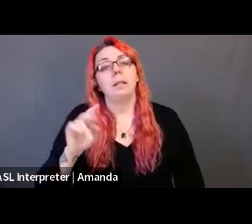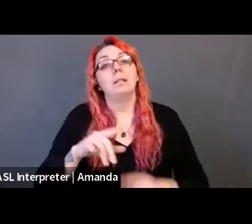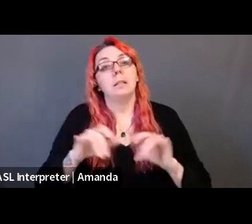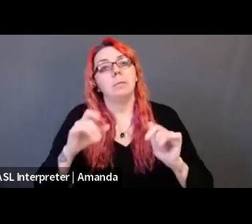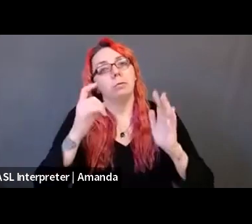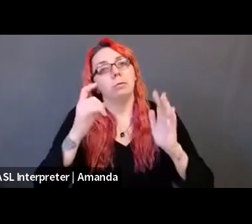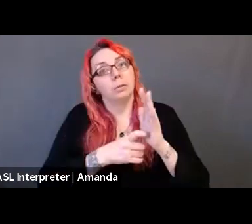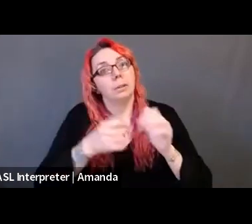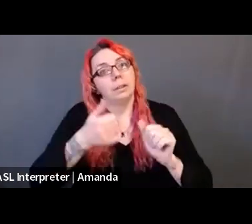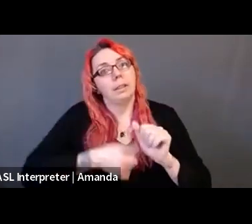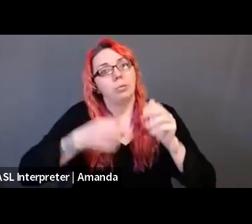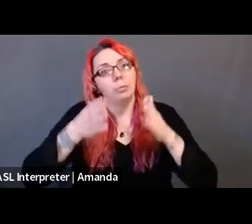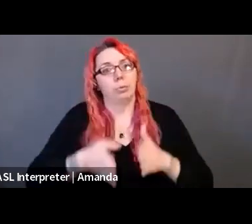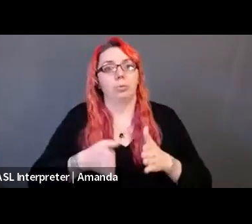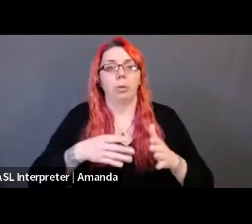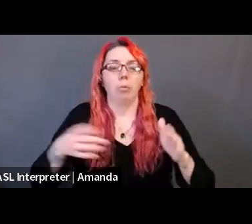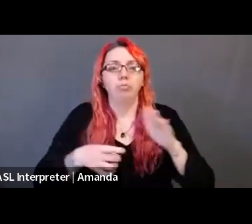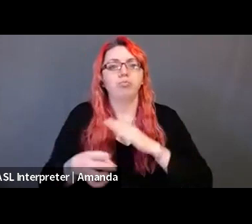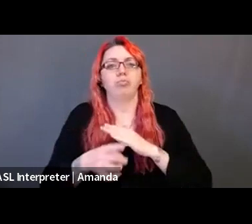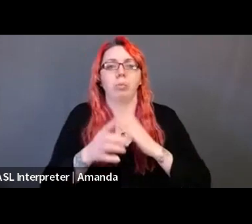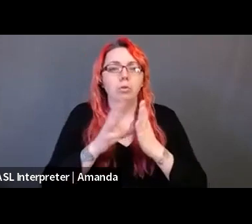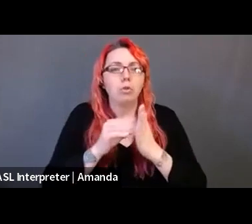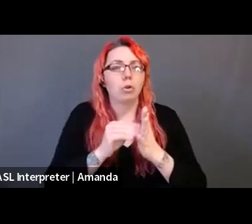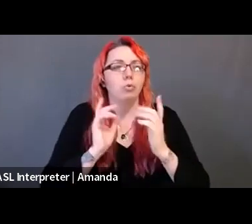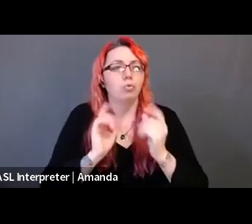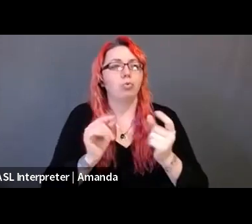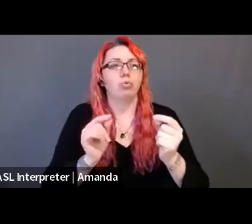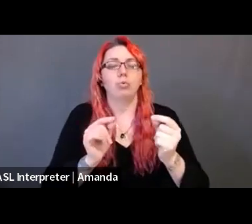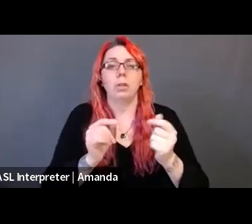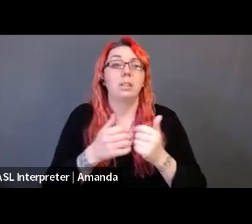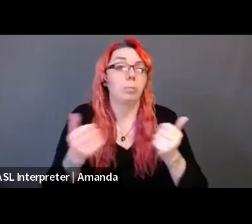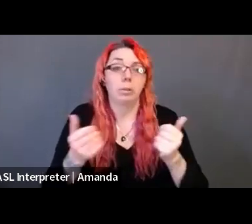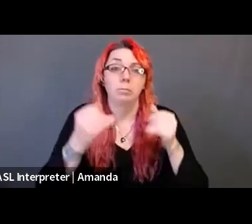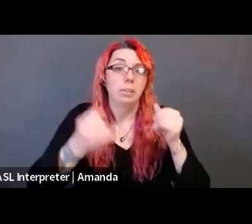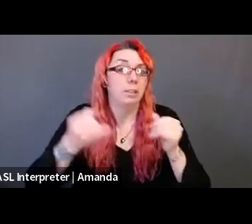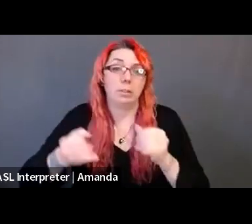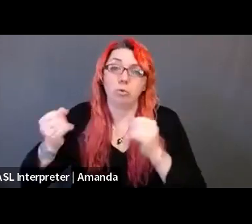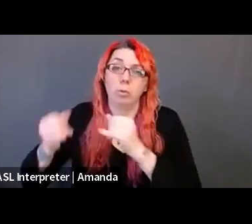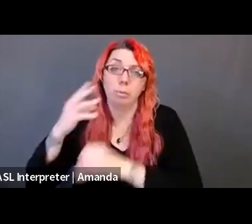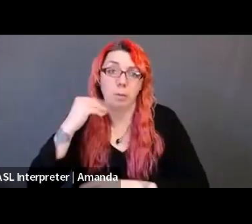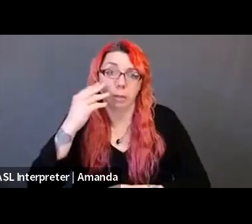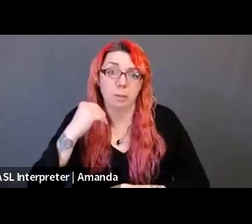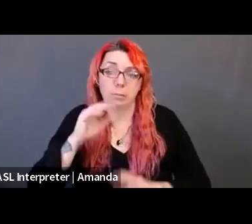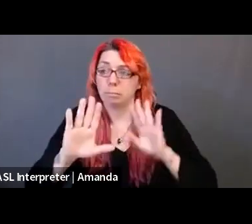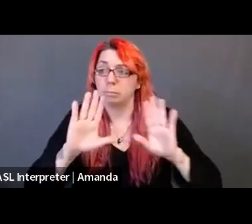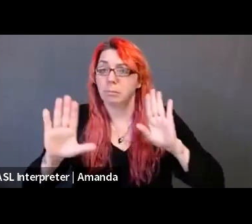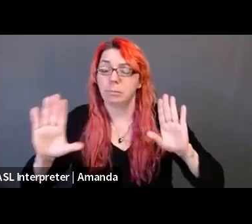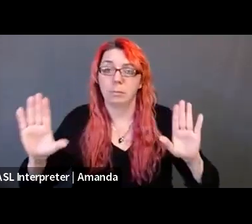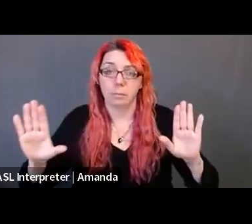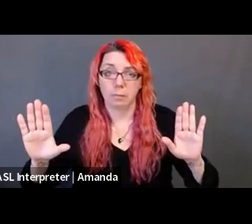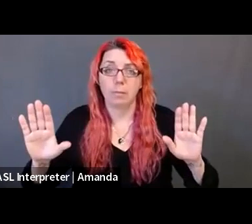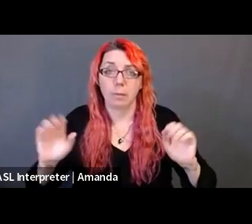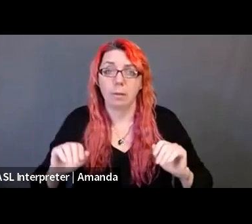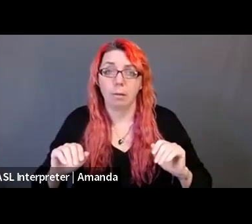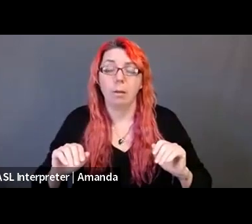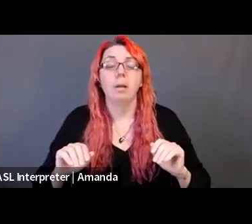into community is so key, because what can happen often, sometimes, or sometimes, I should say often, sometimes, is this idea that it is a moment of sort of